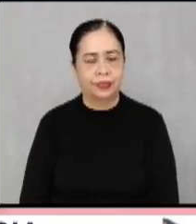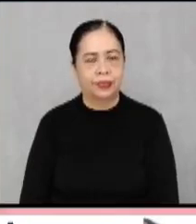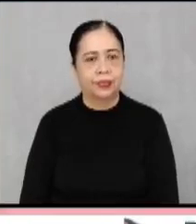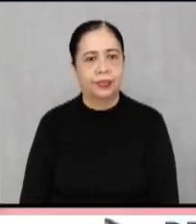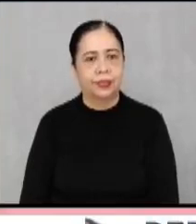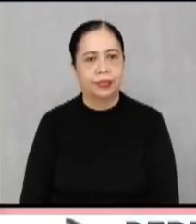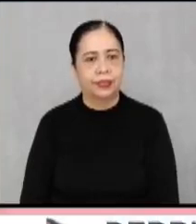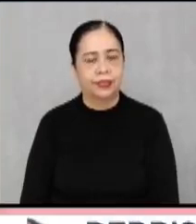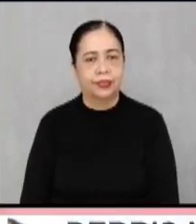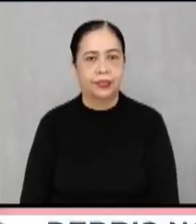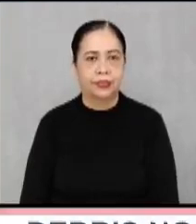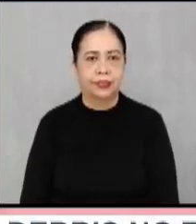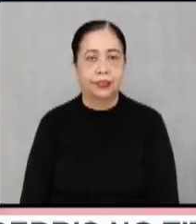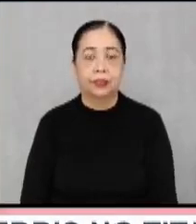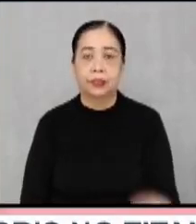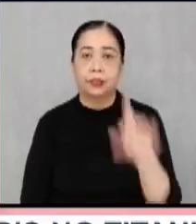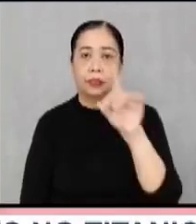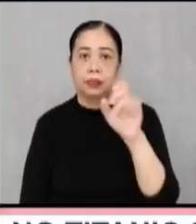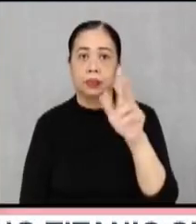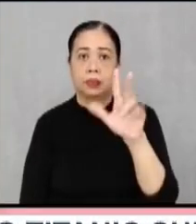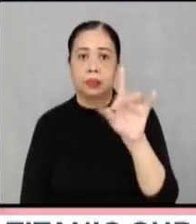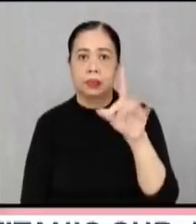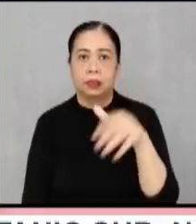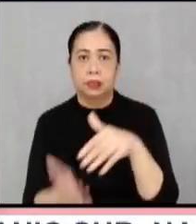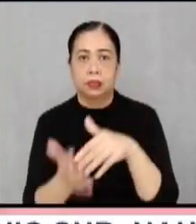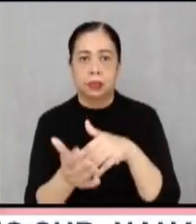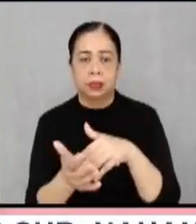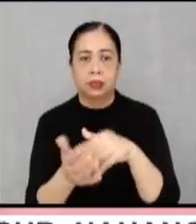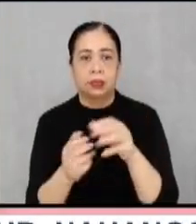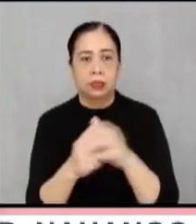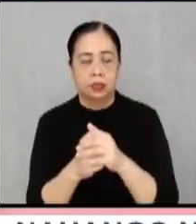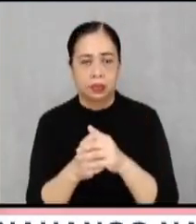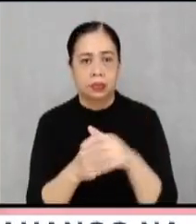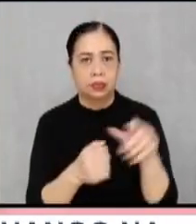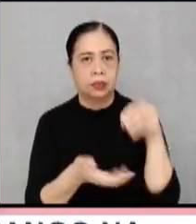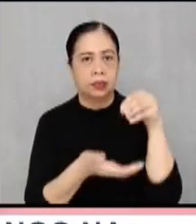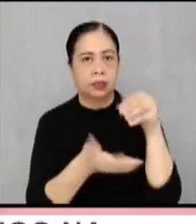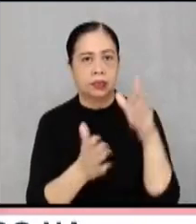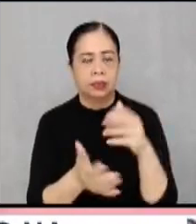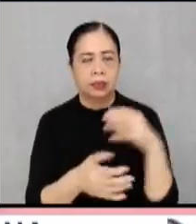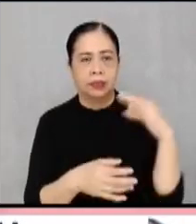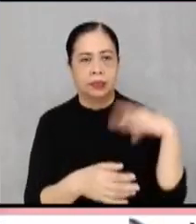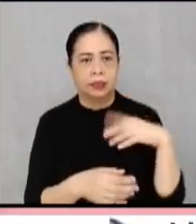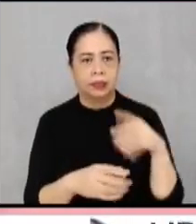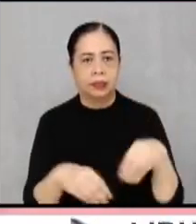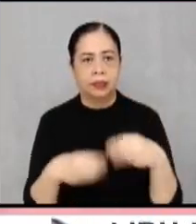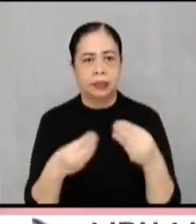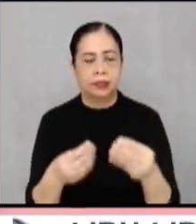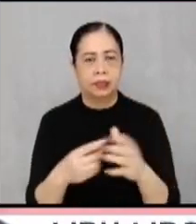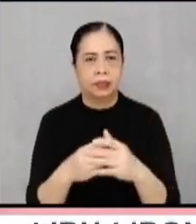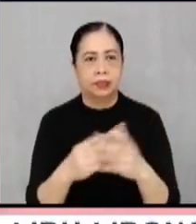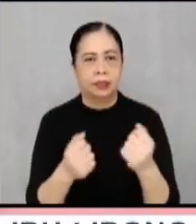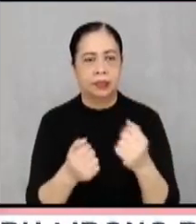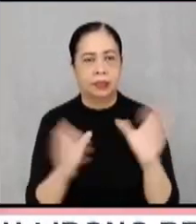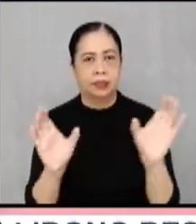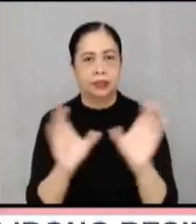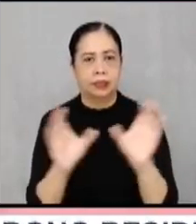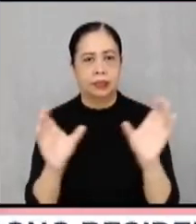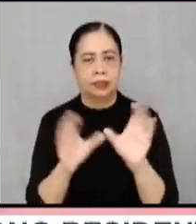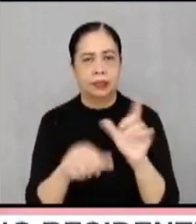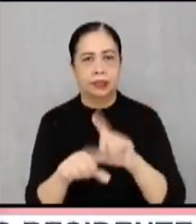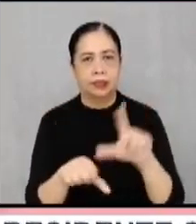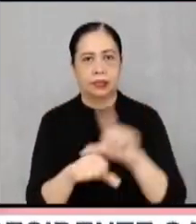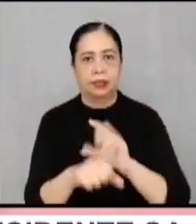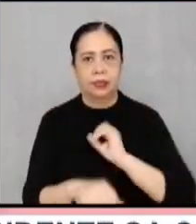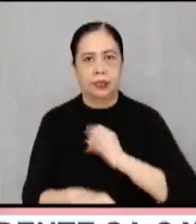Nasa 138,000 agrarian reform beneficiaries ang target na mabigyan ng collective certificates of land ownership sa Lanao